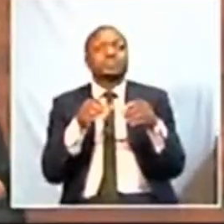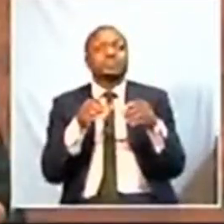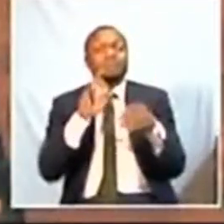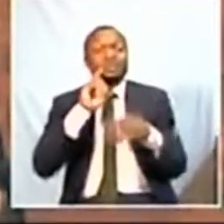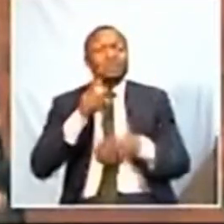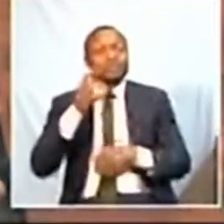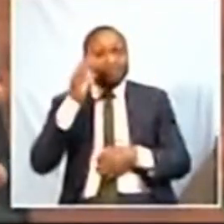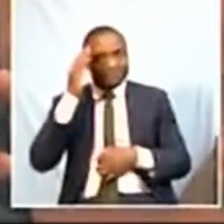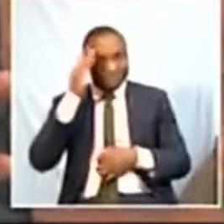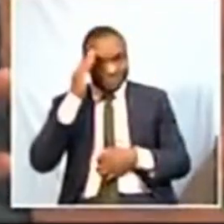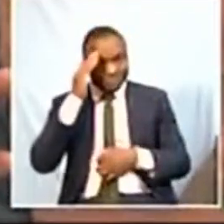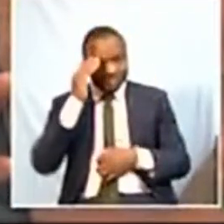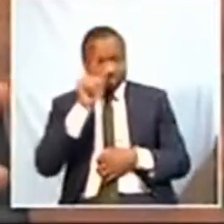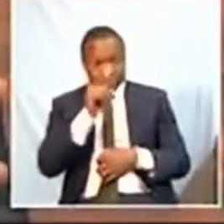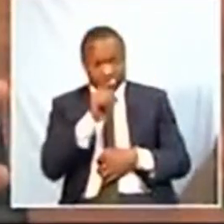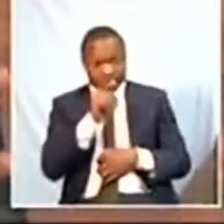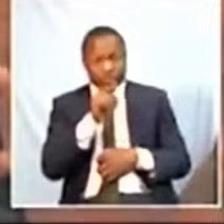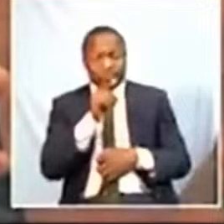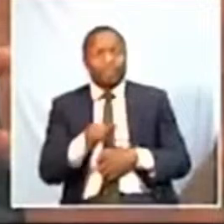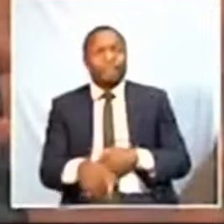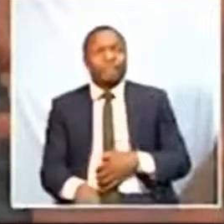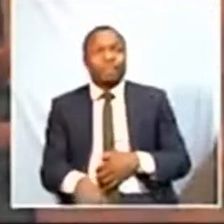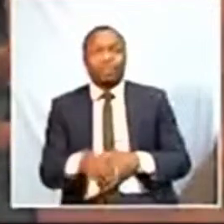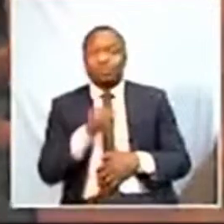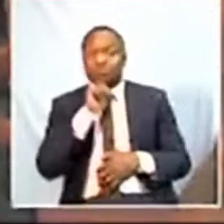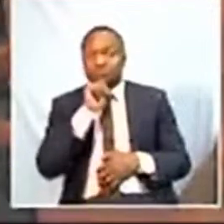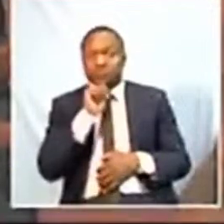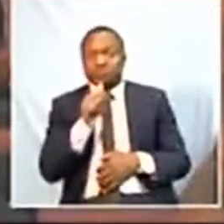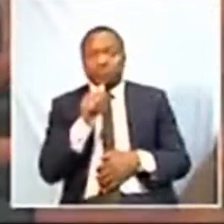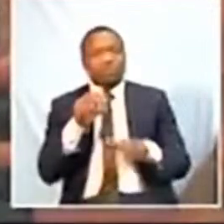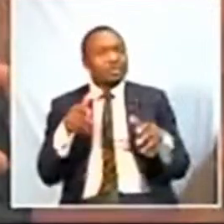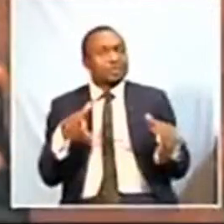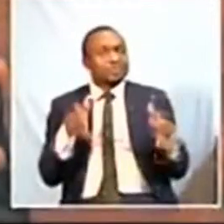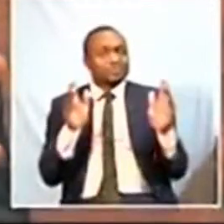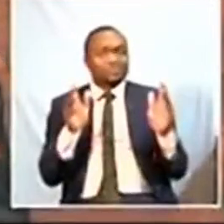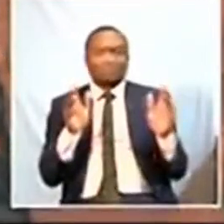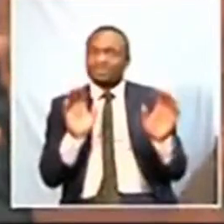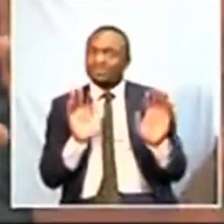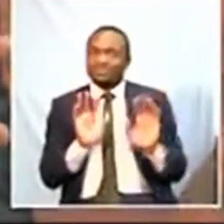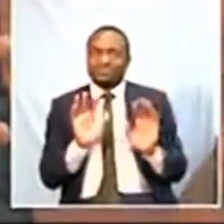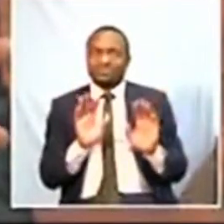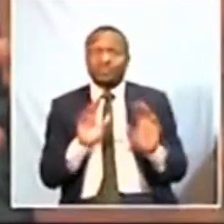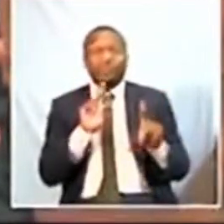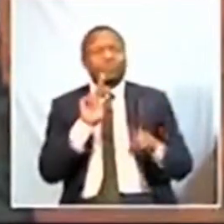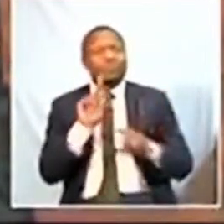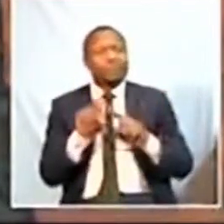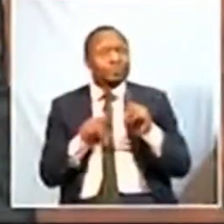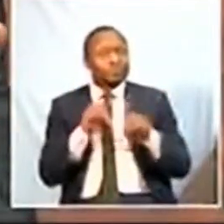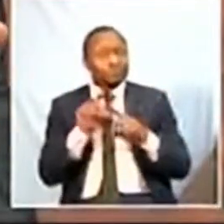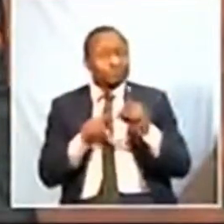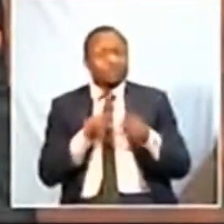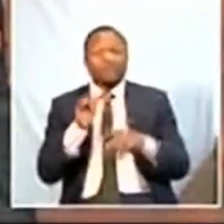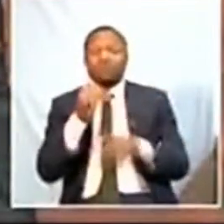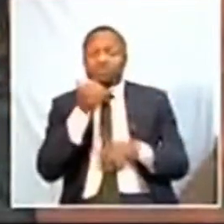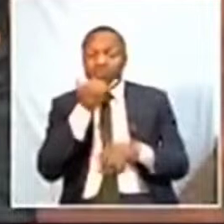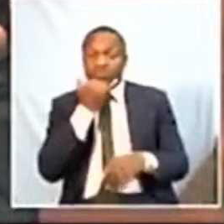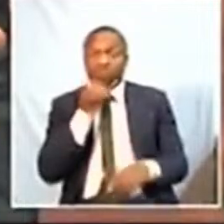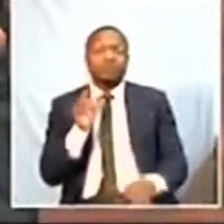know, you are there. We are not going to allow people